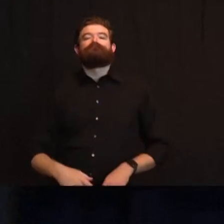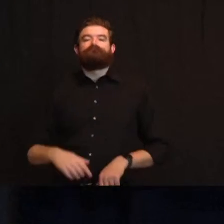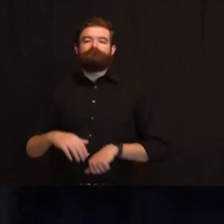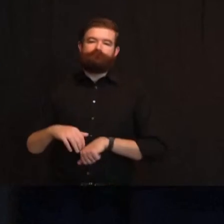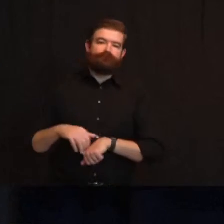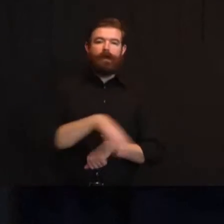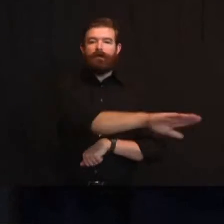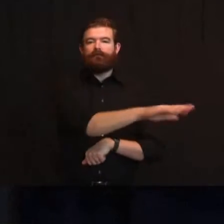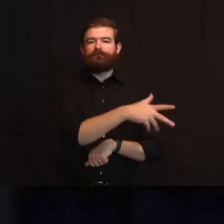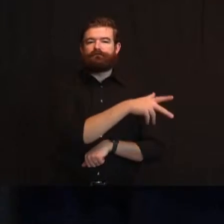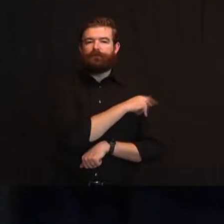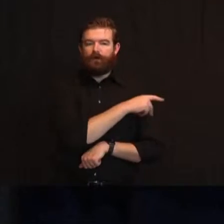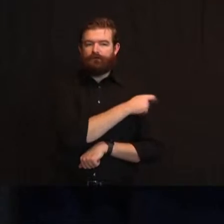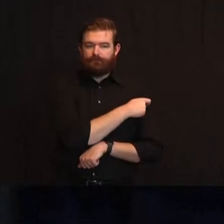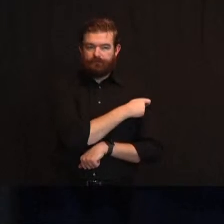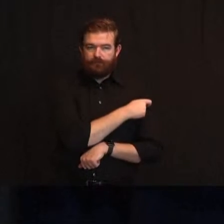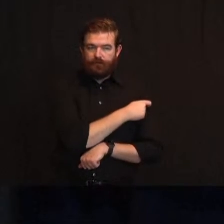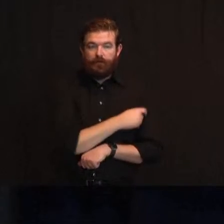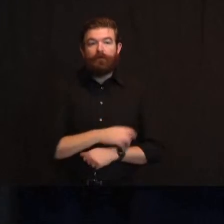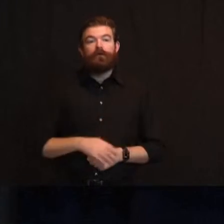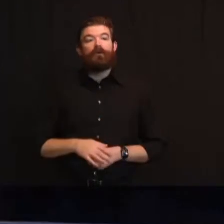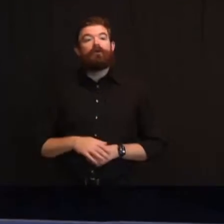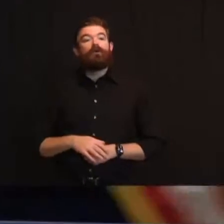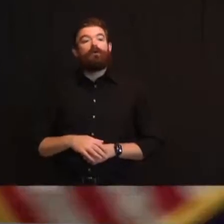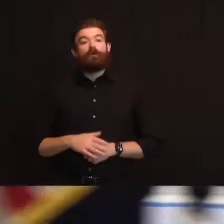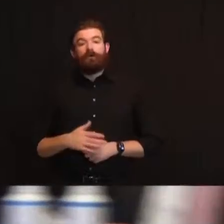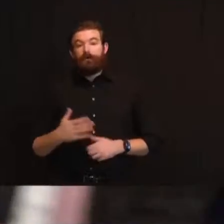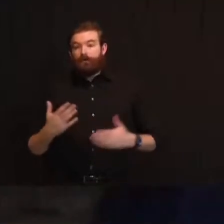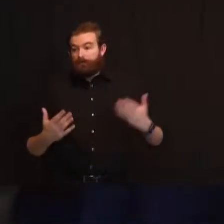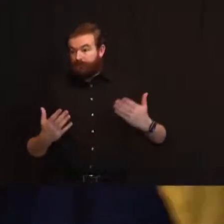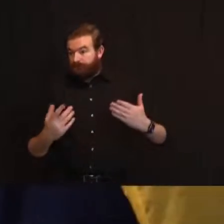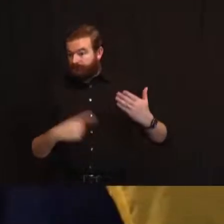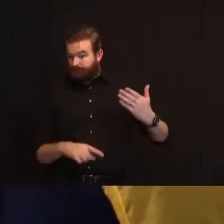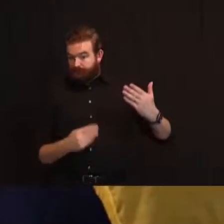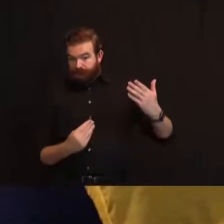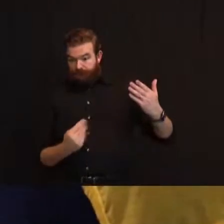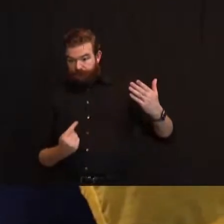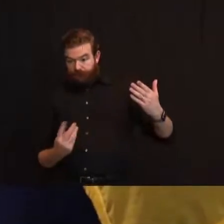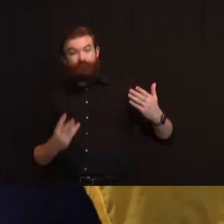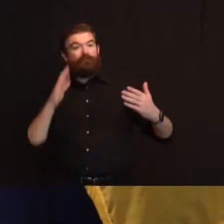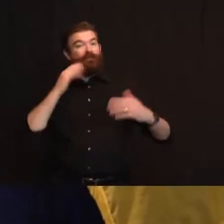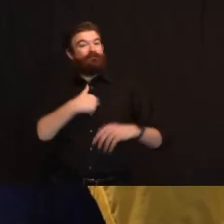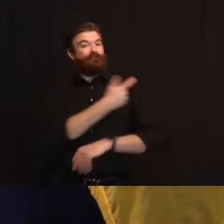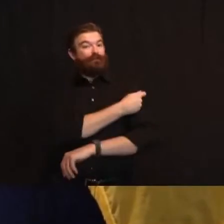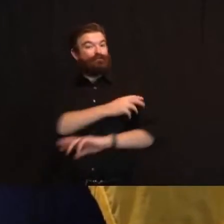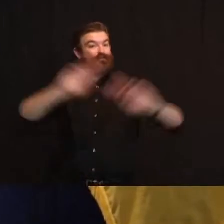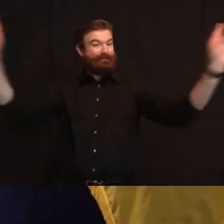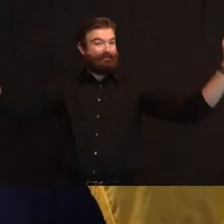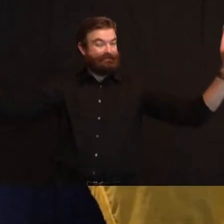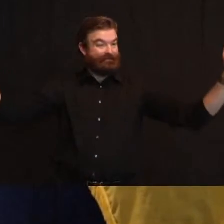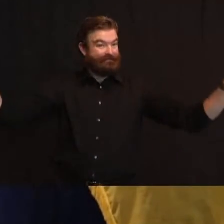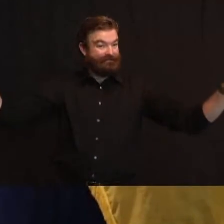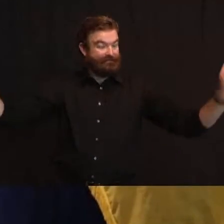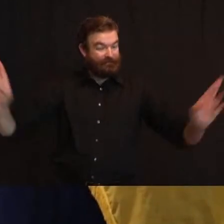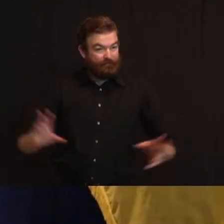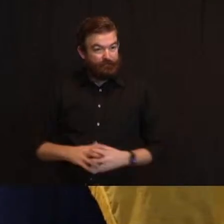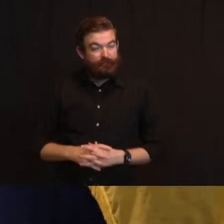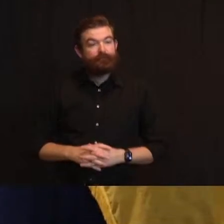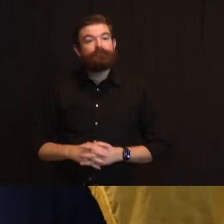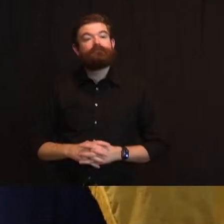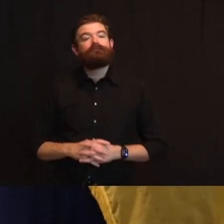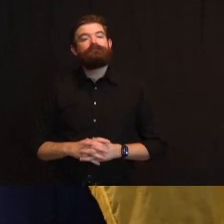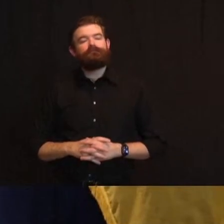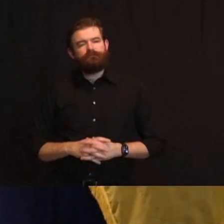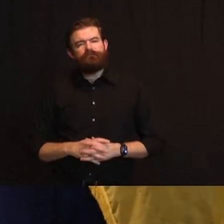Wednesday, people getting vaccinated. Judy, comments? I was asked you whether or not you have